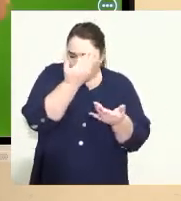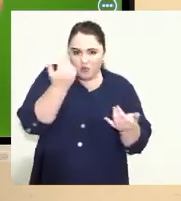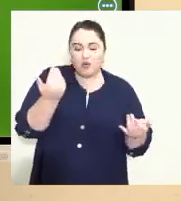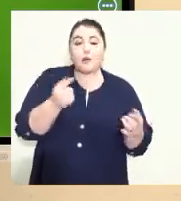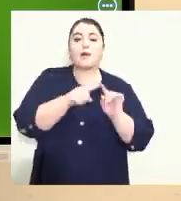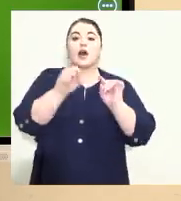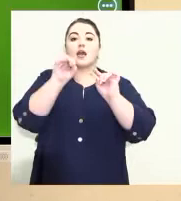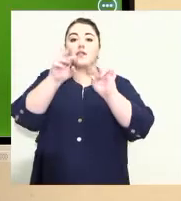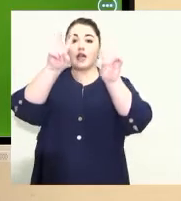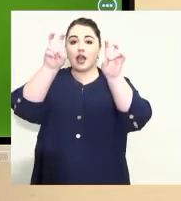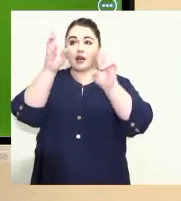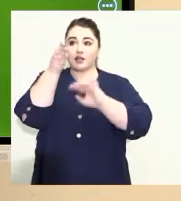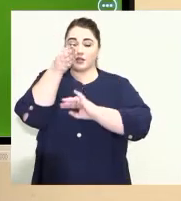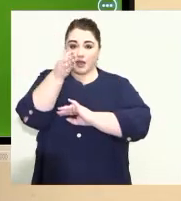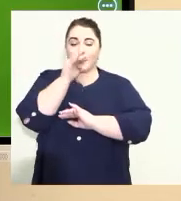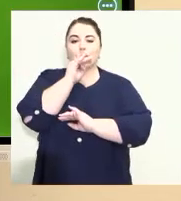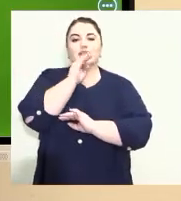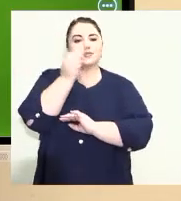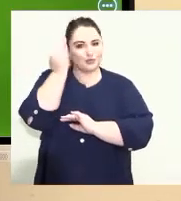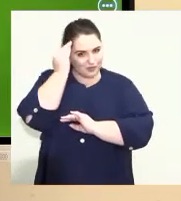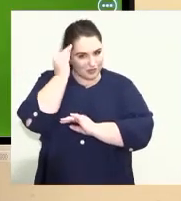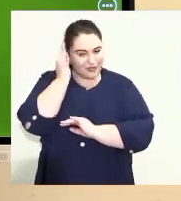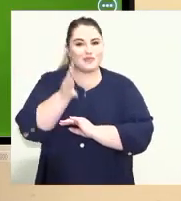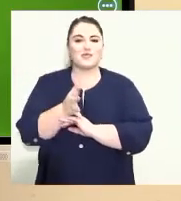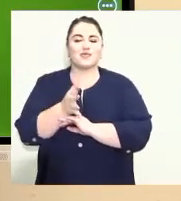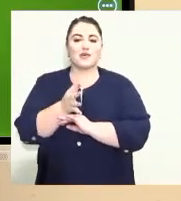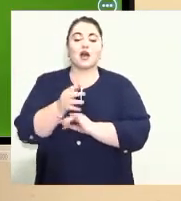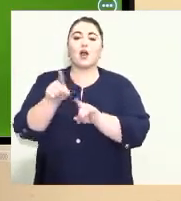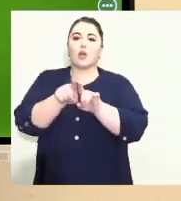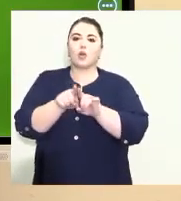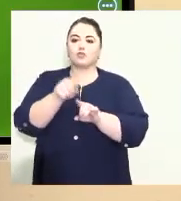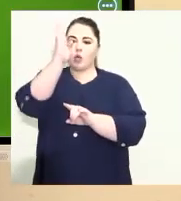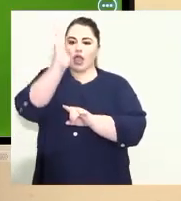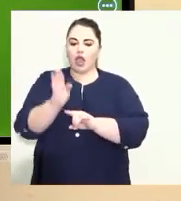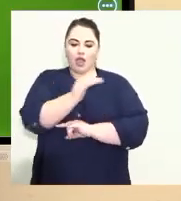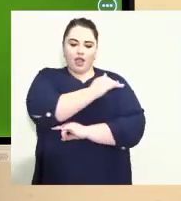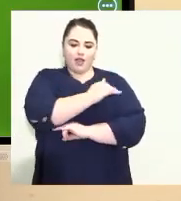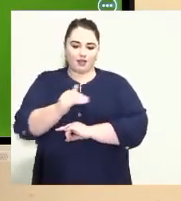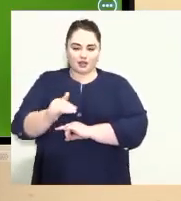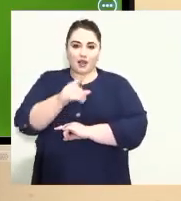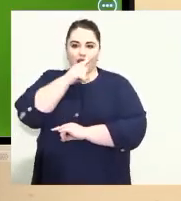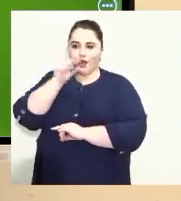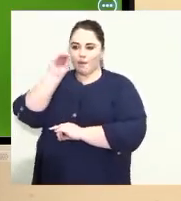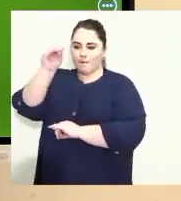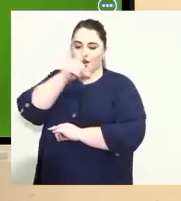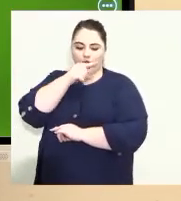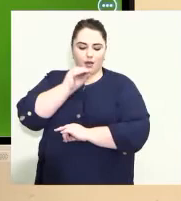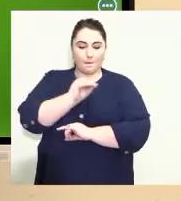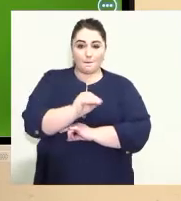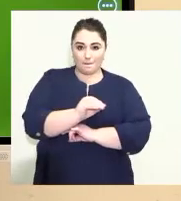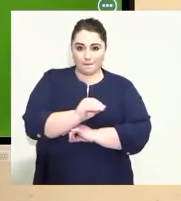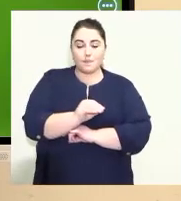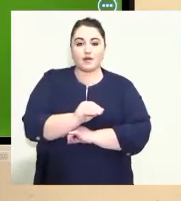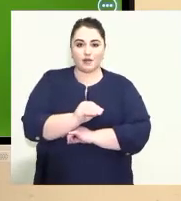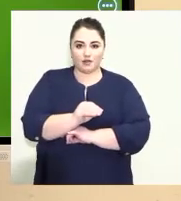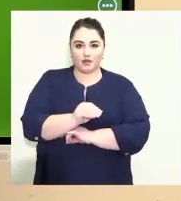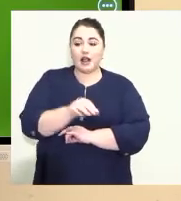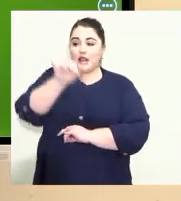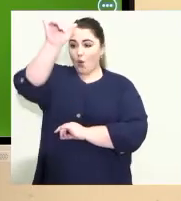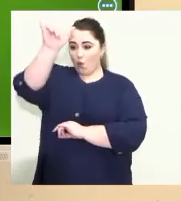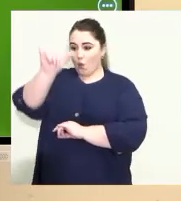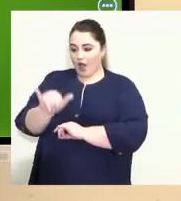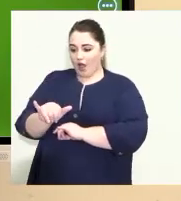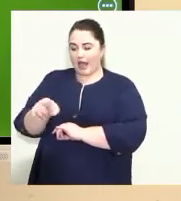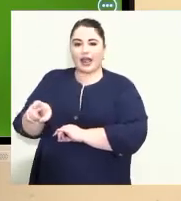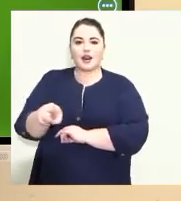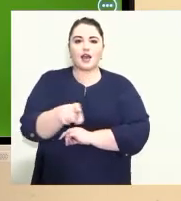heading, then you know what it's all about. But you must also label the axis. And you must properly put it at the right